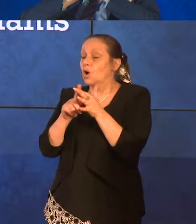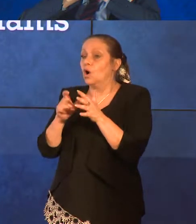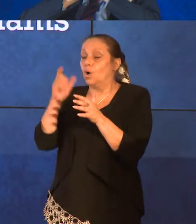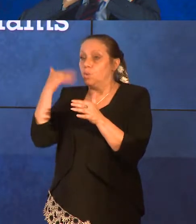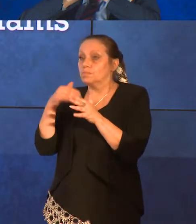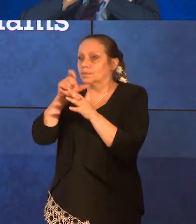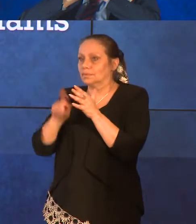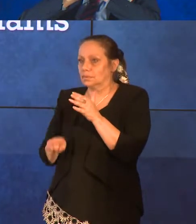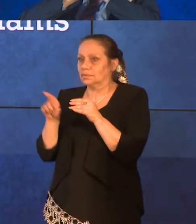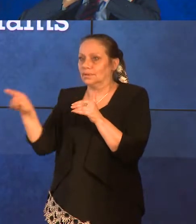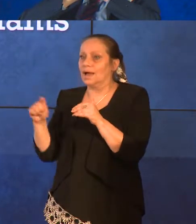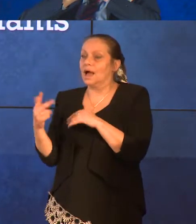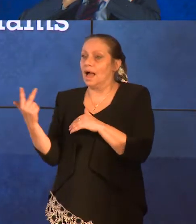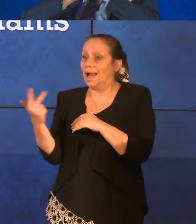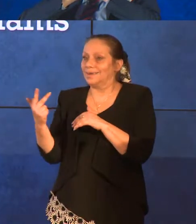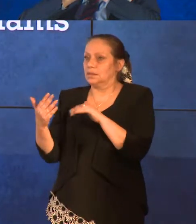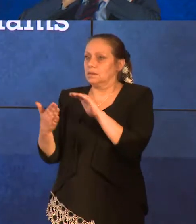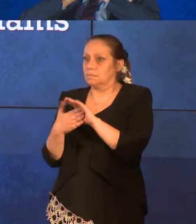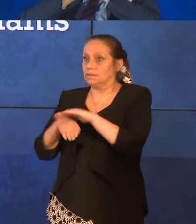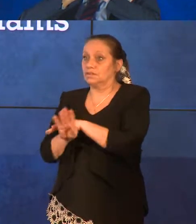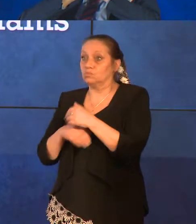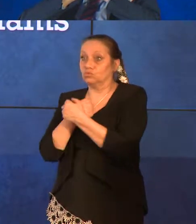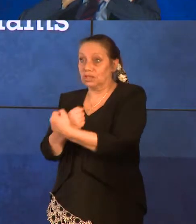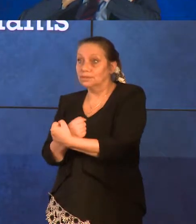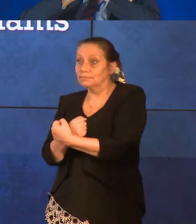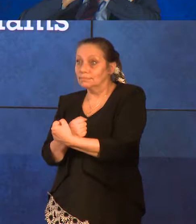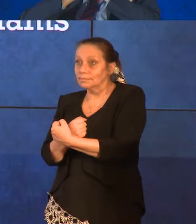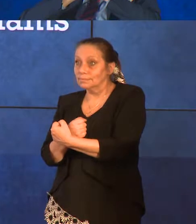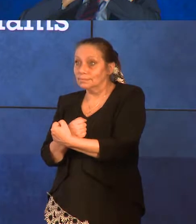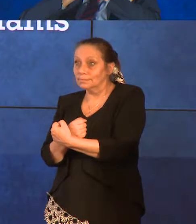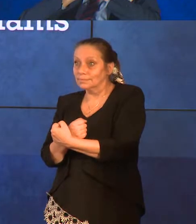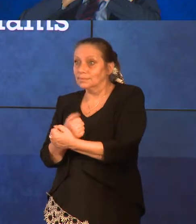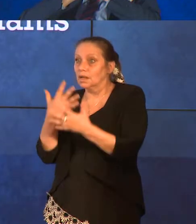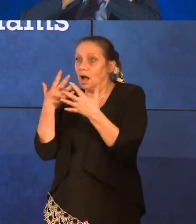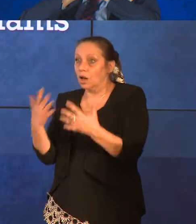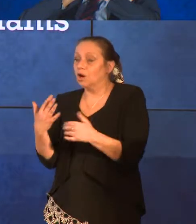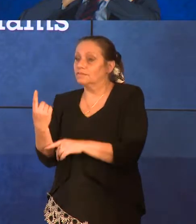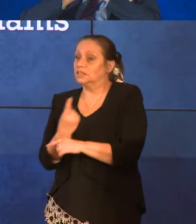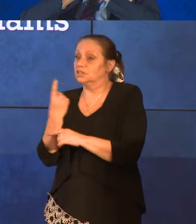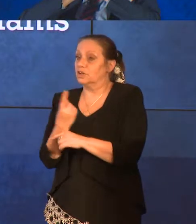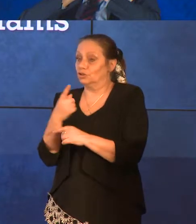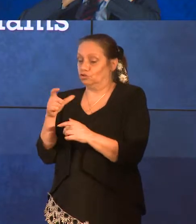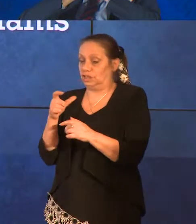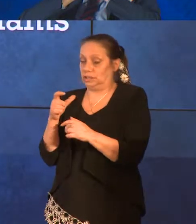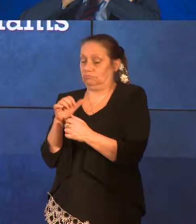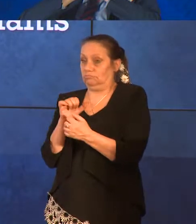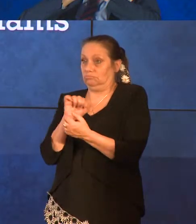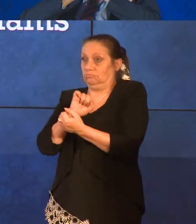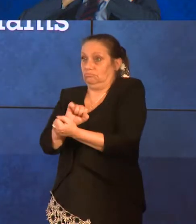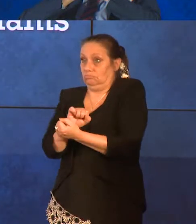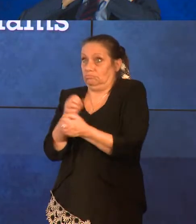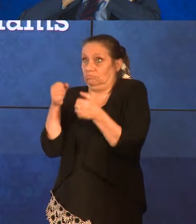ended up spending 18 months in prison, a lot of it in solitary confinement, and a lot when she